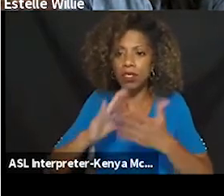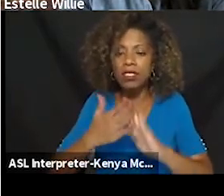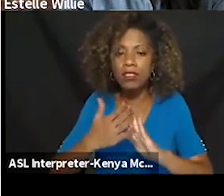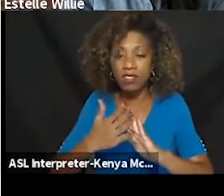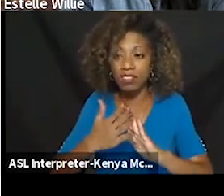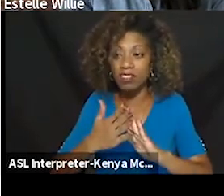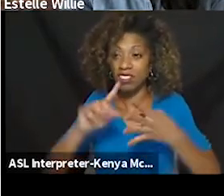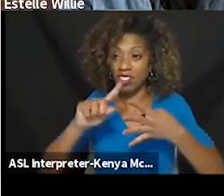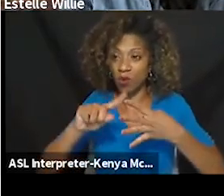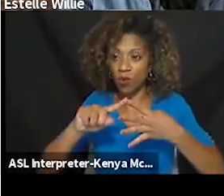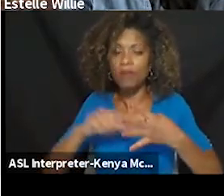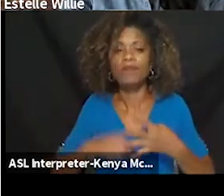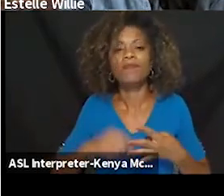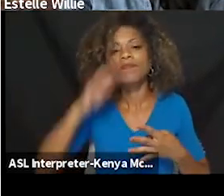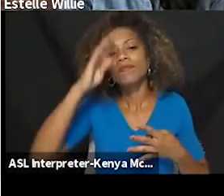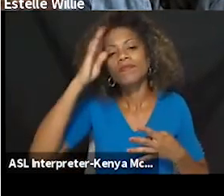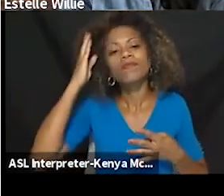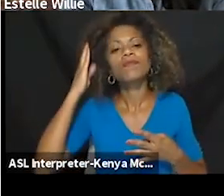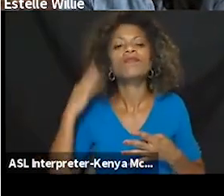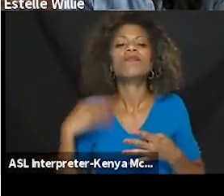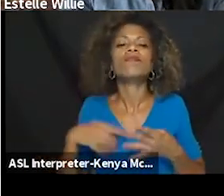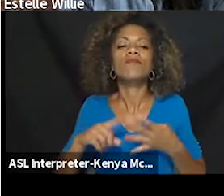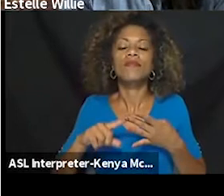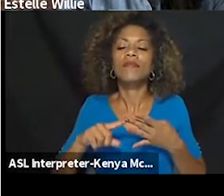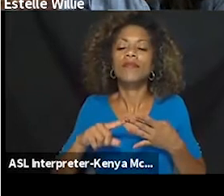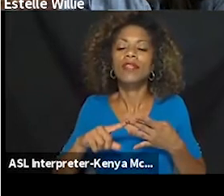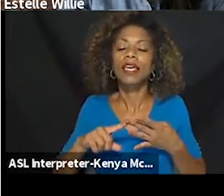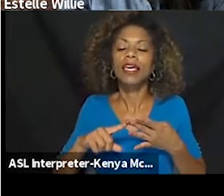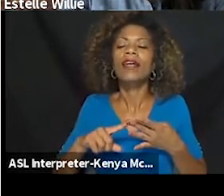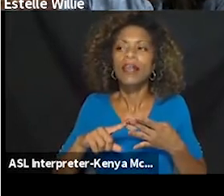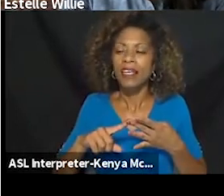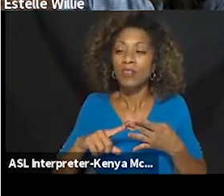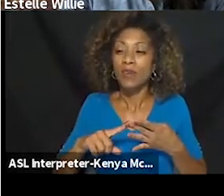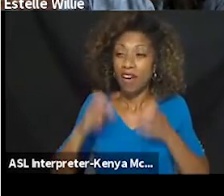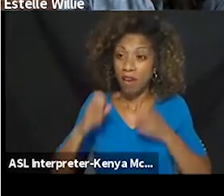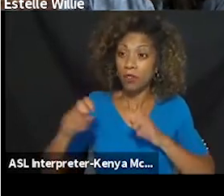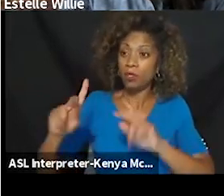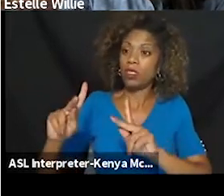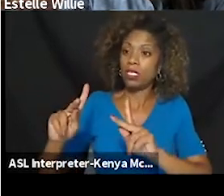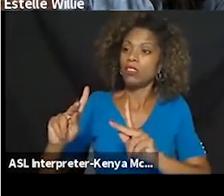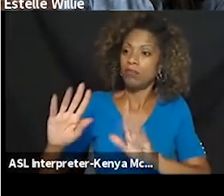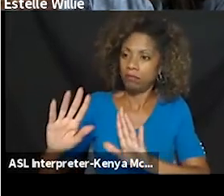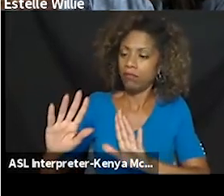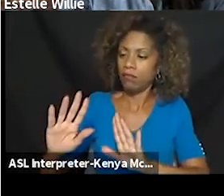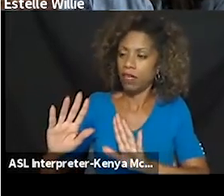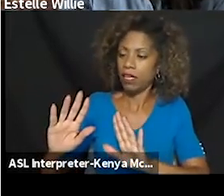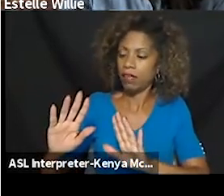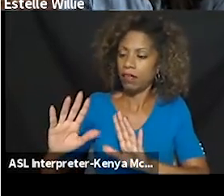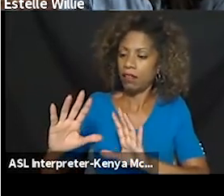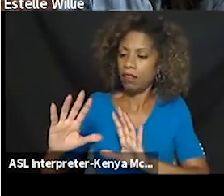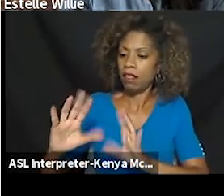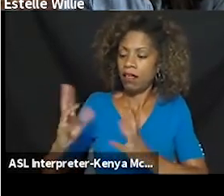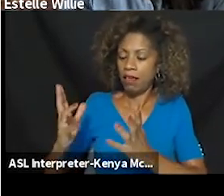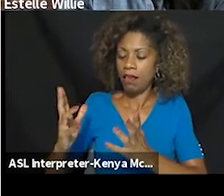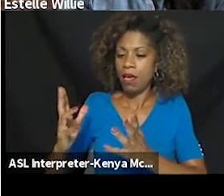balancing the opportunities while also staying true to our mission. And I'll talk about that in more detail